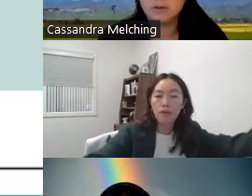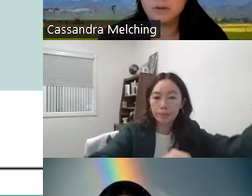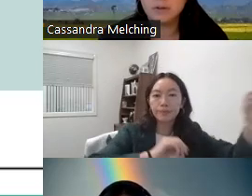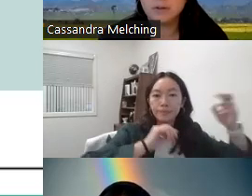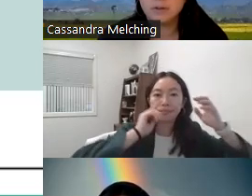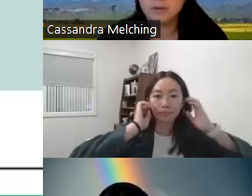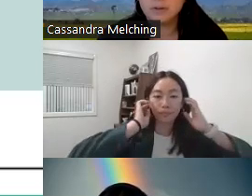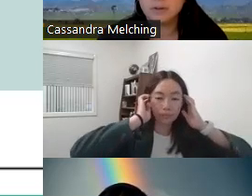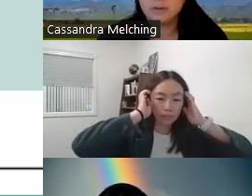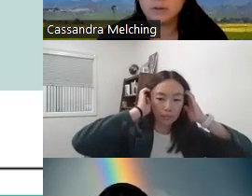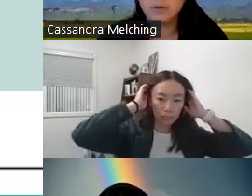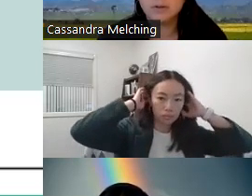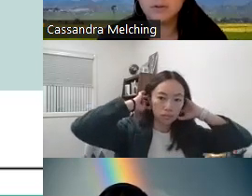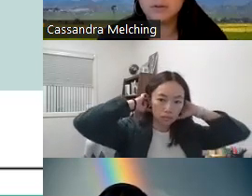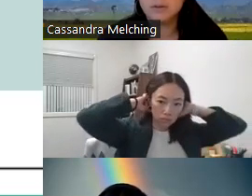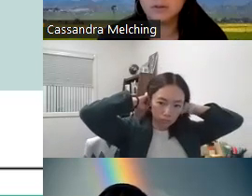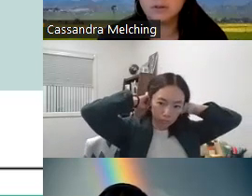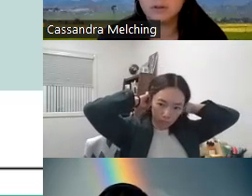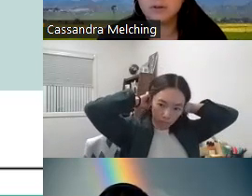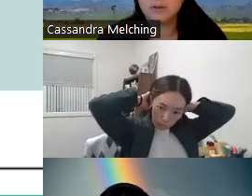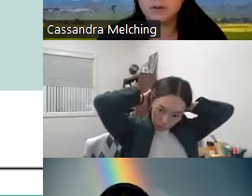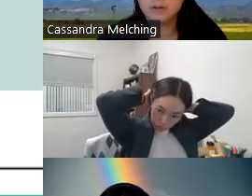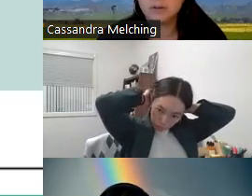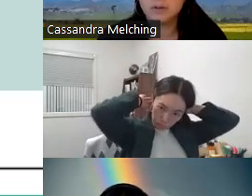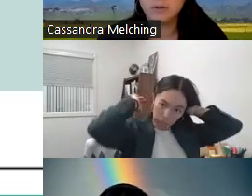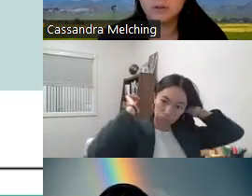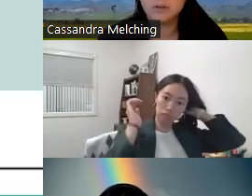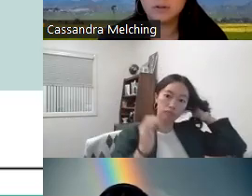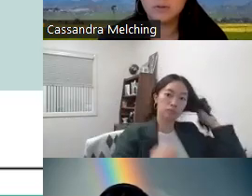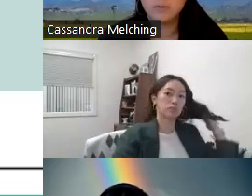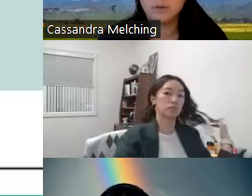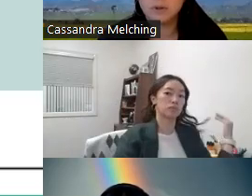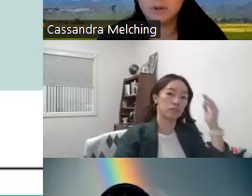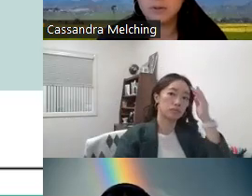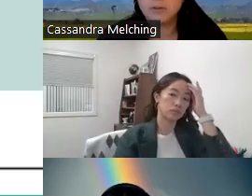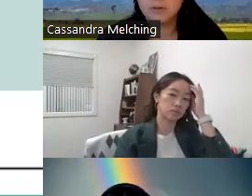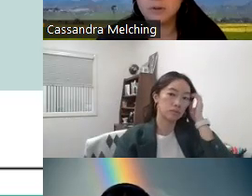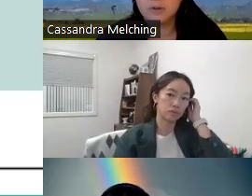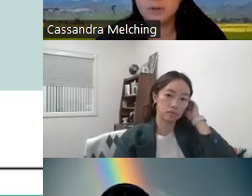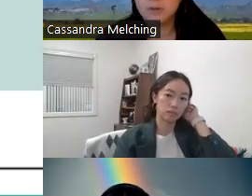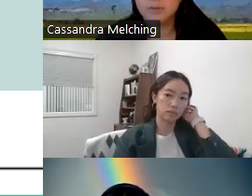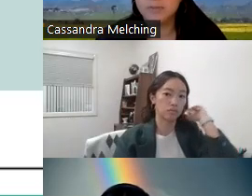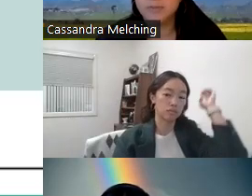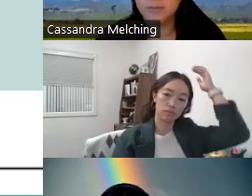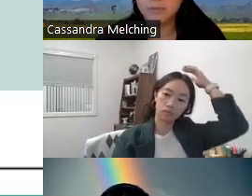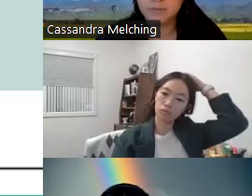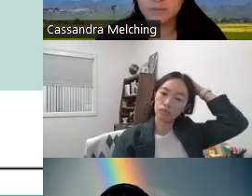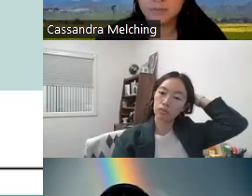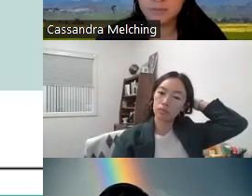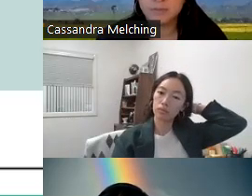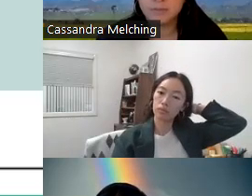And, you know, if you're walking by there, you know, I mean, you are definitely getting a big exposure. Thank